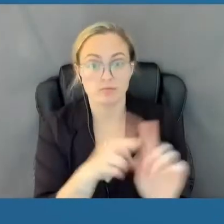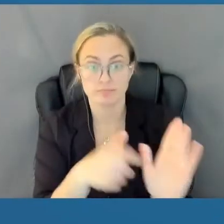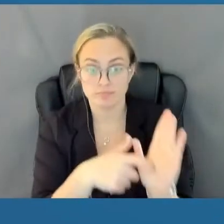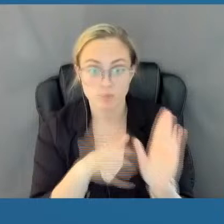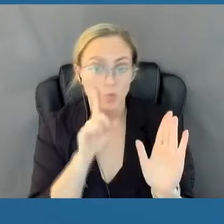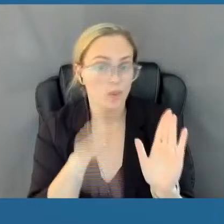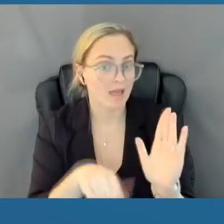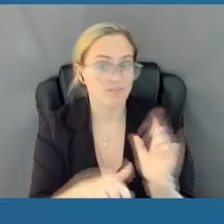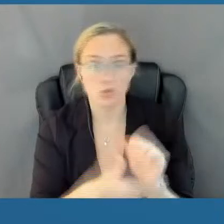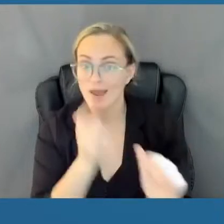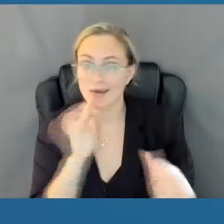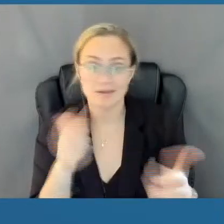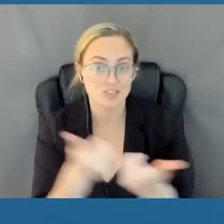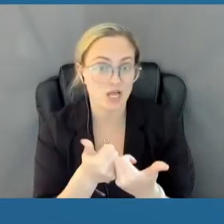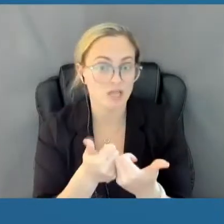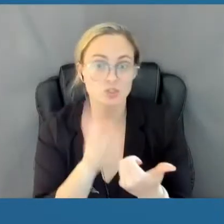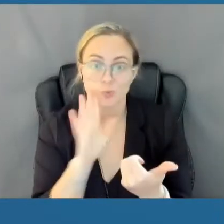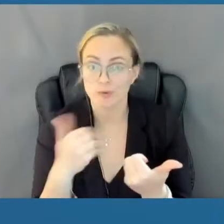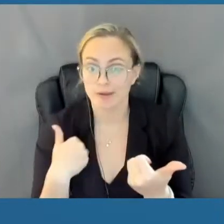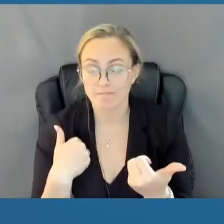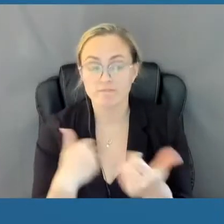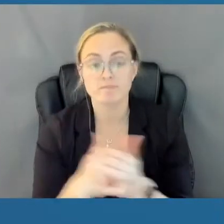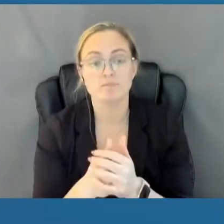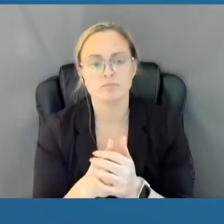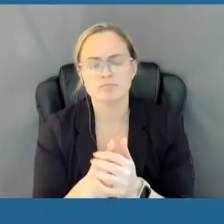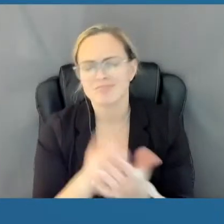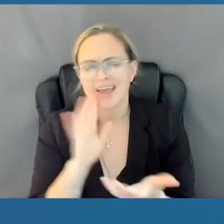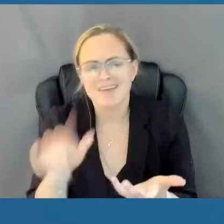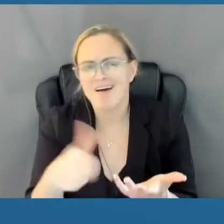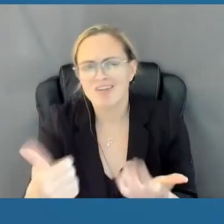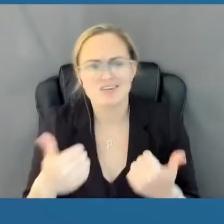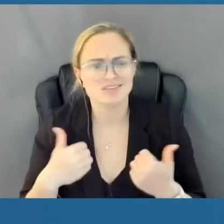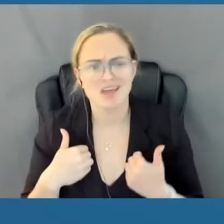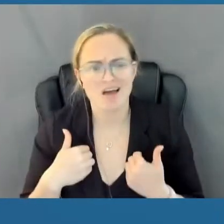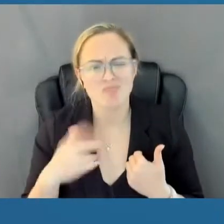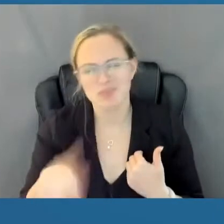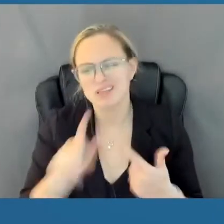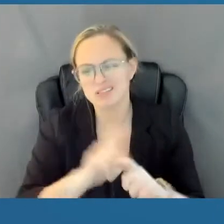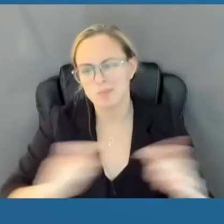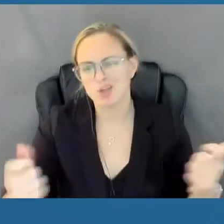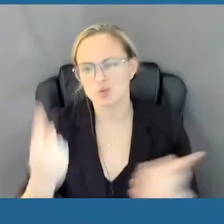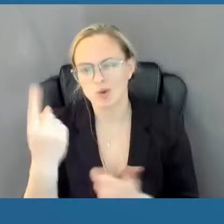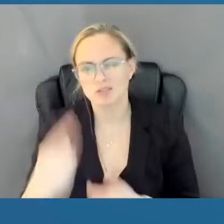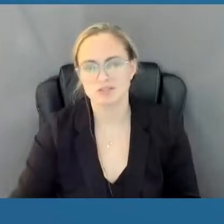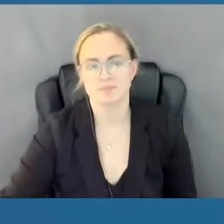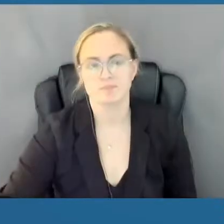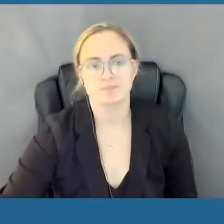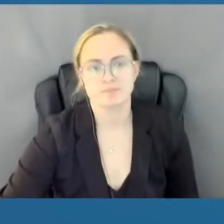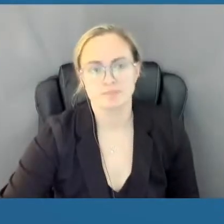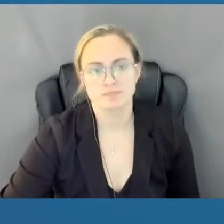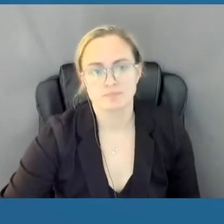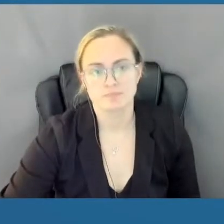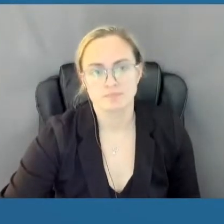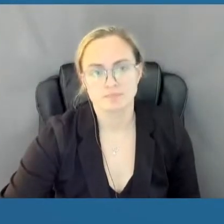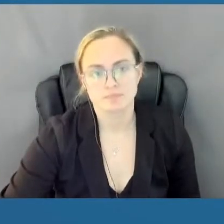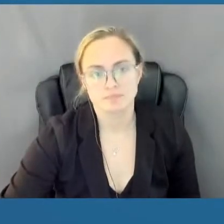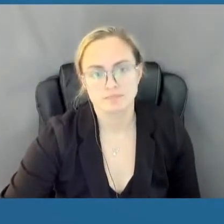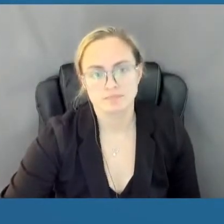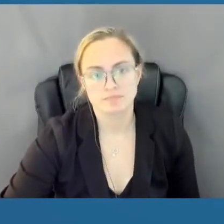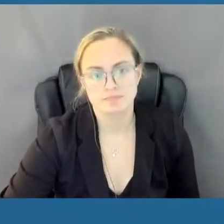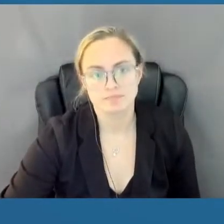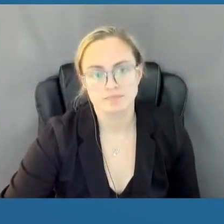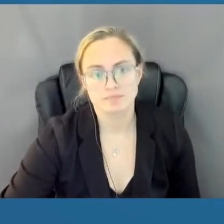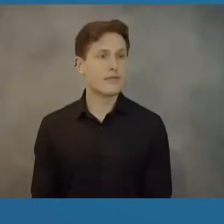discovery challenges that they might be had, and there are others, but those are sort of the major ones. On the issue of prejudice, right now,